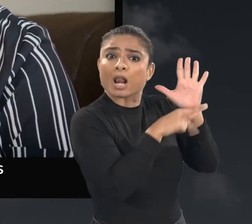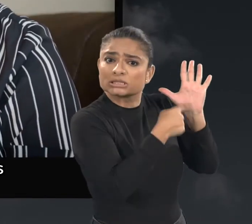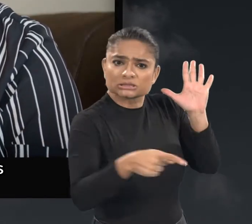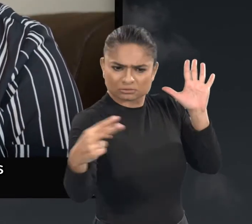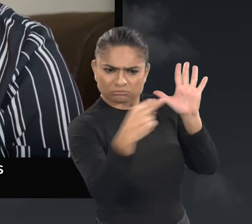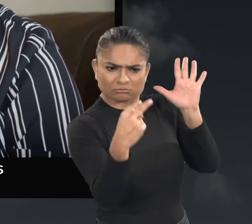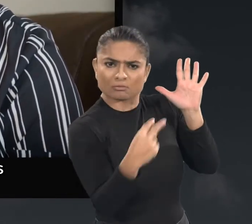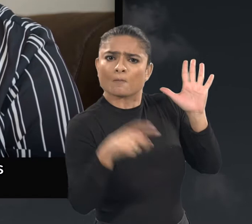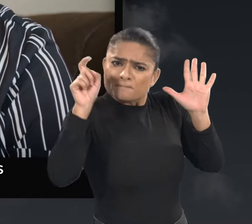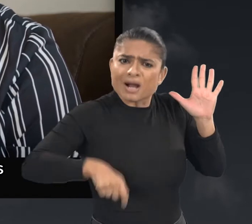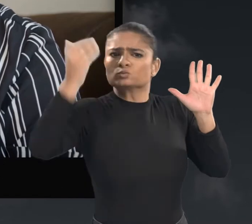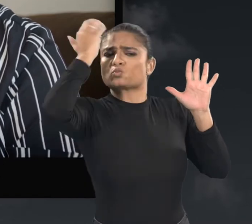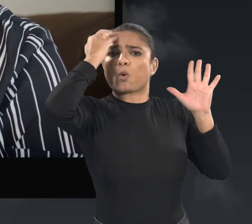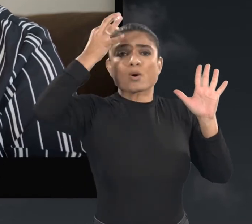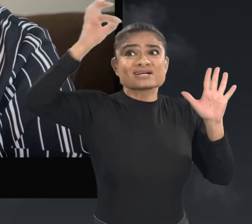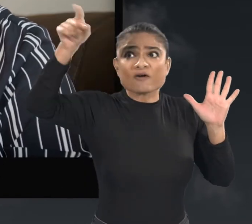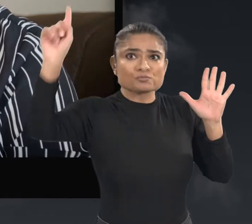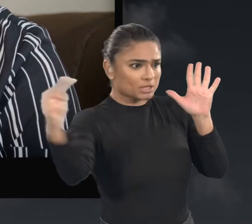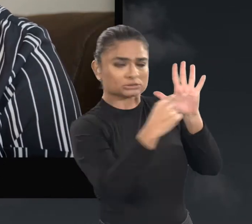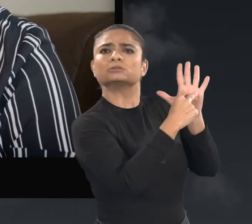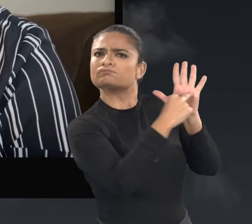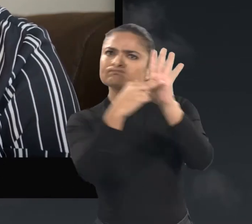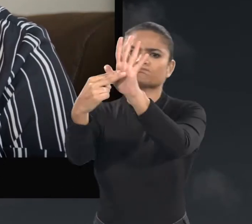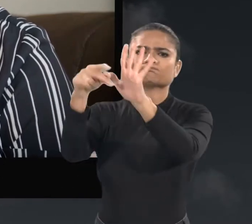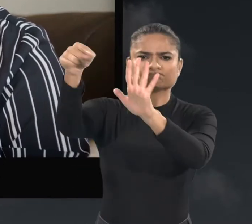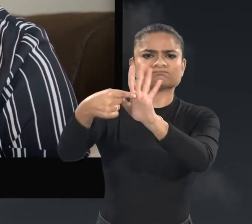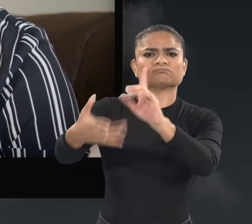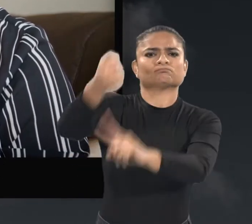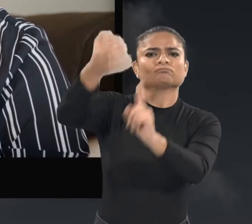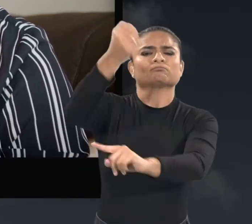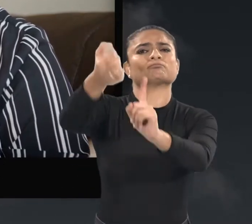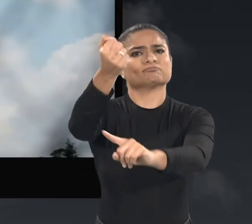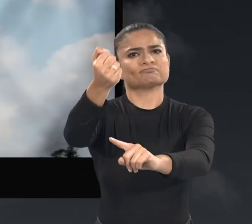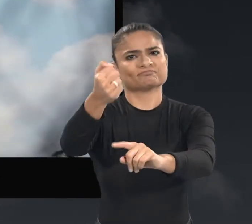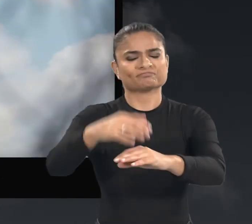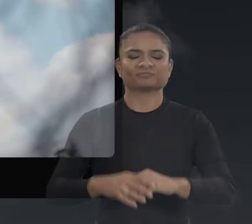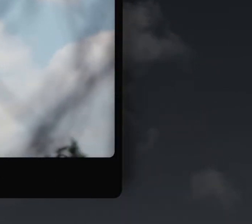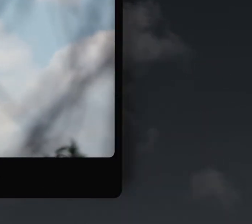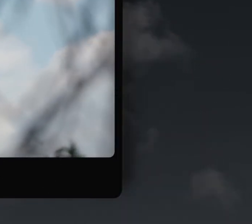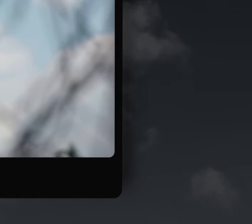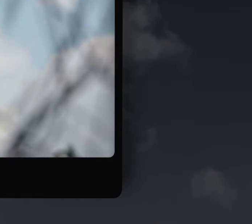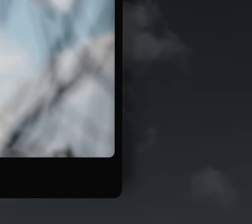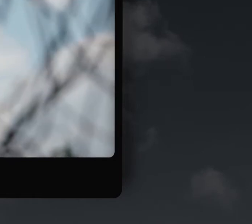guide policymakers and government to achieve their objectives and goals.